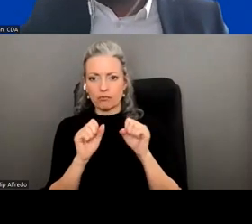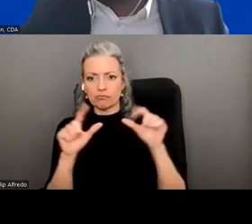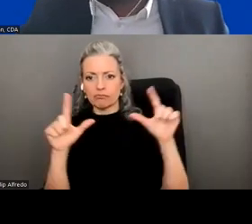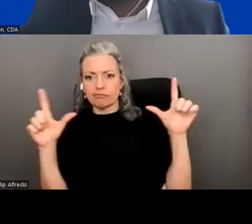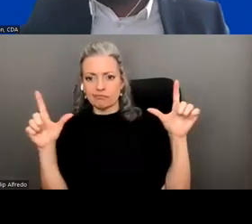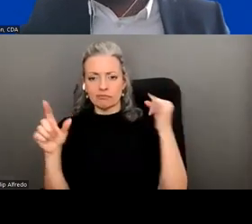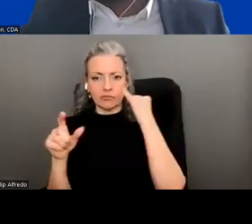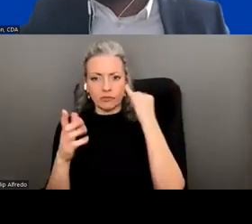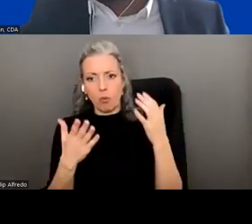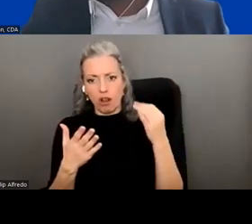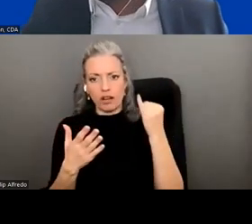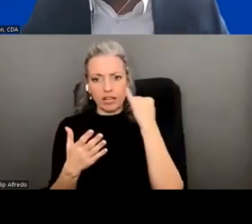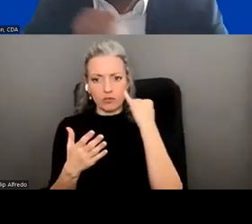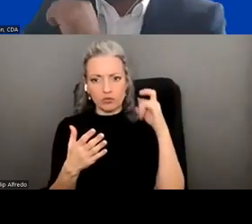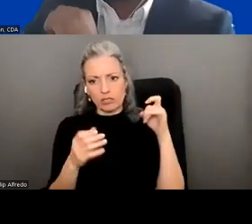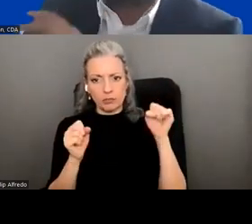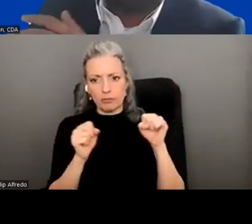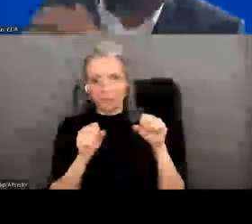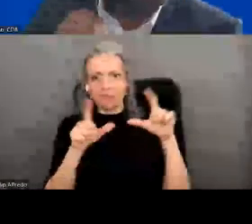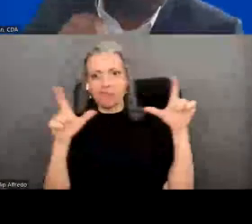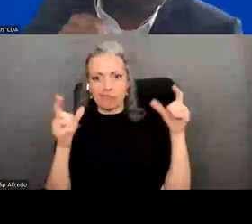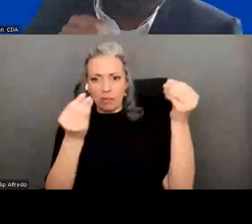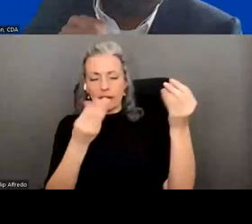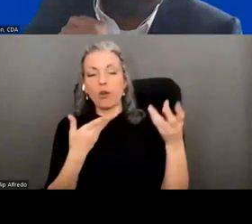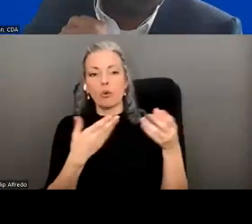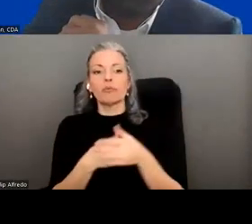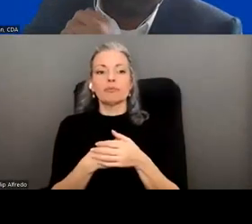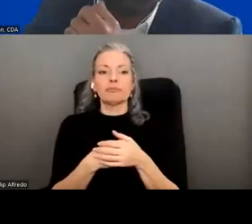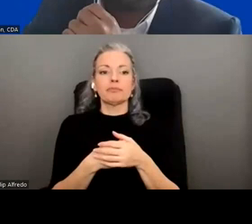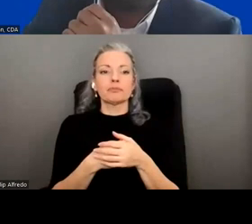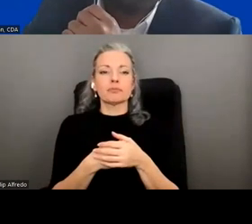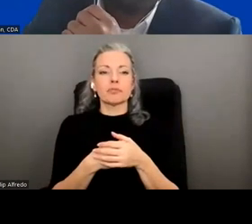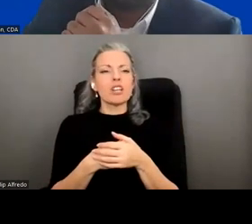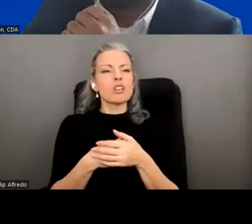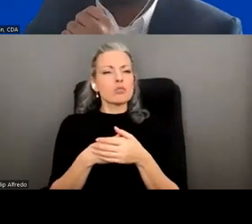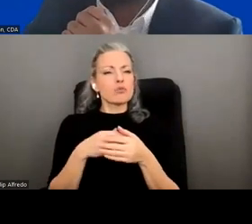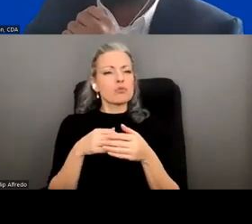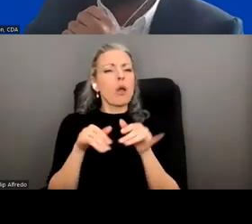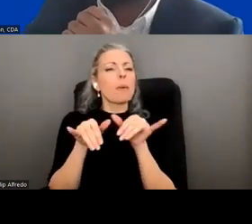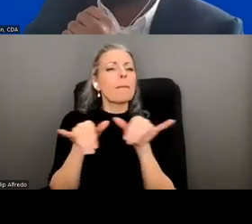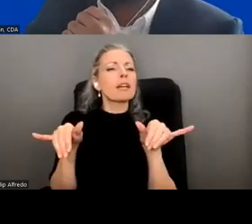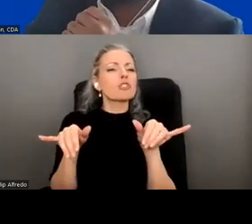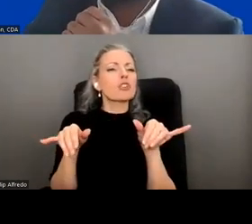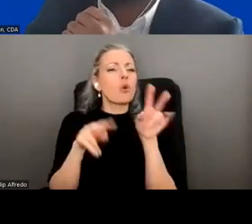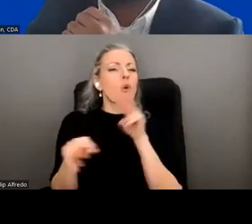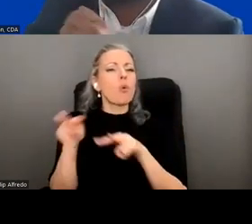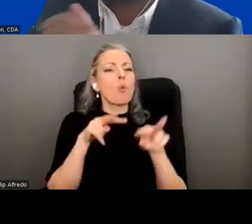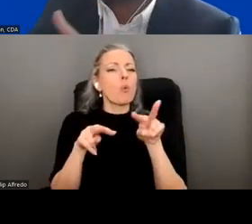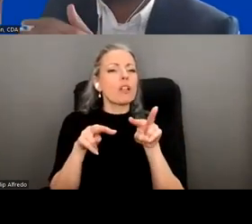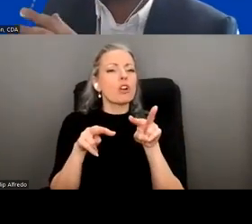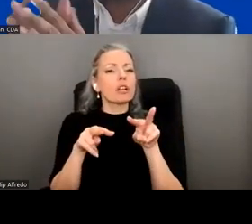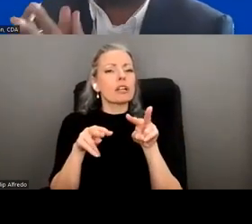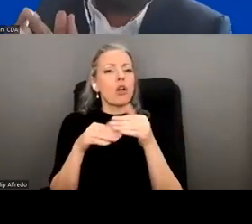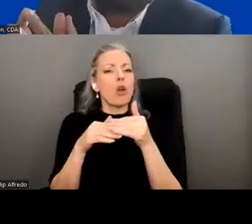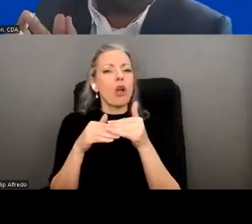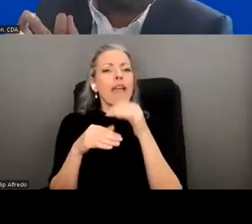Let me know if it needs to be larger. But the indicator, how we're measuring this measure, is we're looking at the number of persons age 65 and